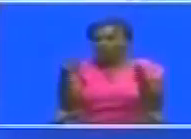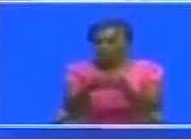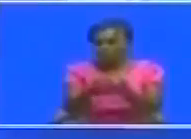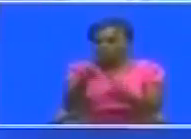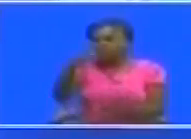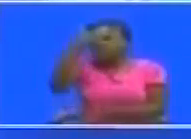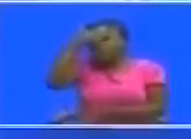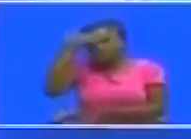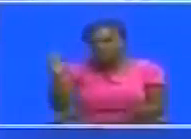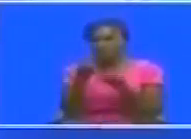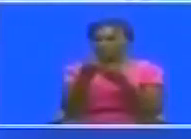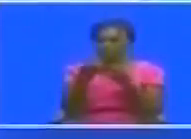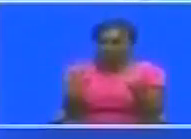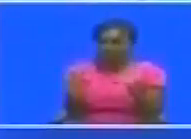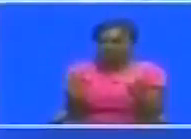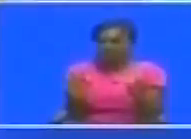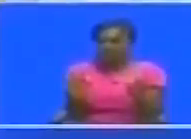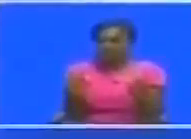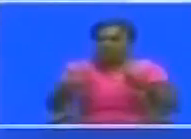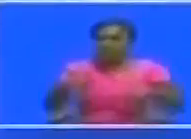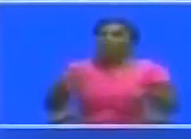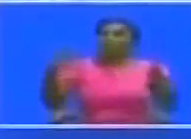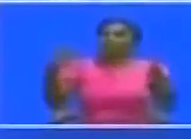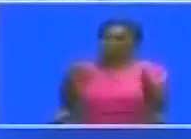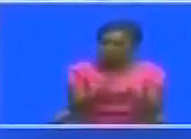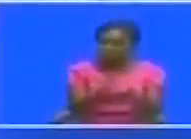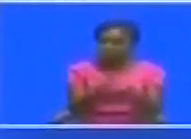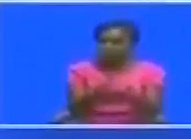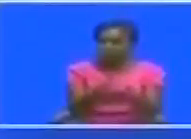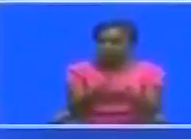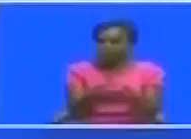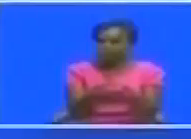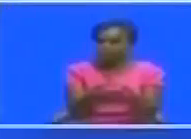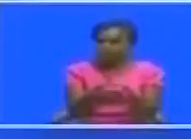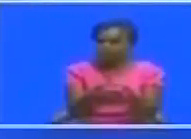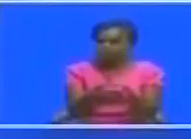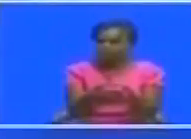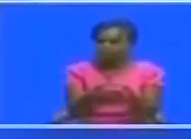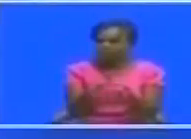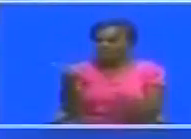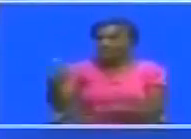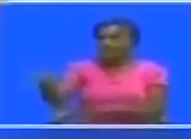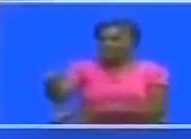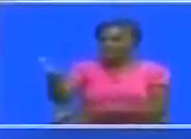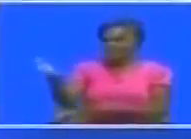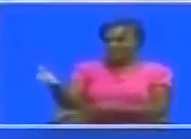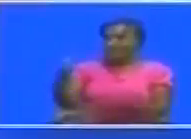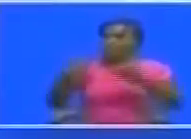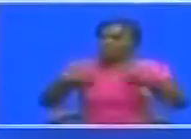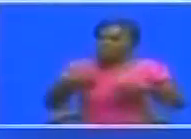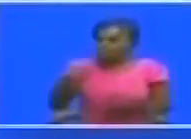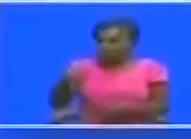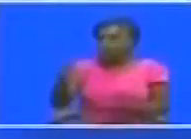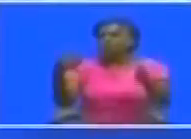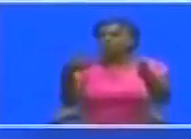supposed to be an election of Dr. Obote, 1985. We stopped it. The people. We were in Luwero, by the way. But the